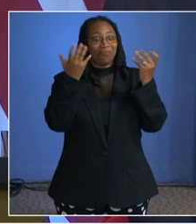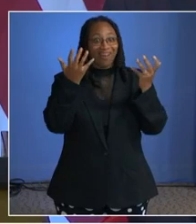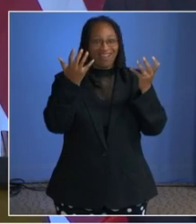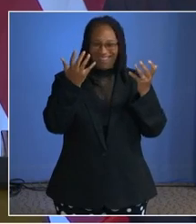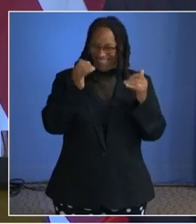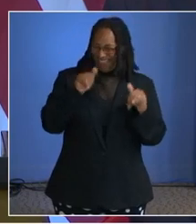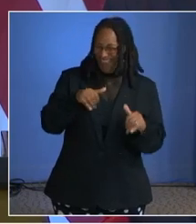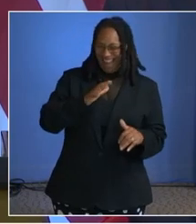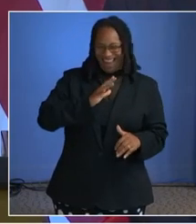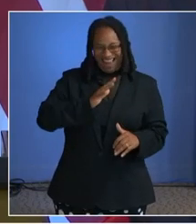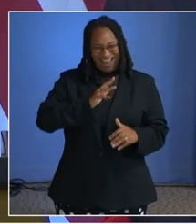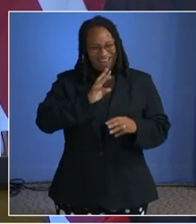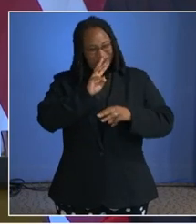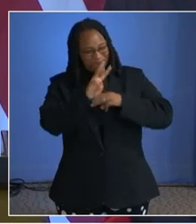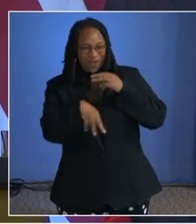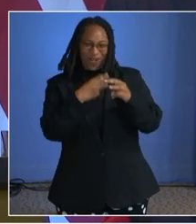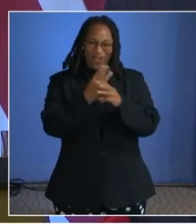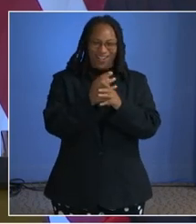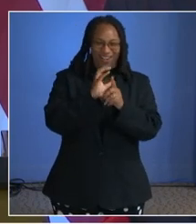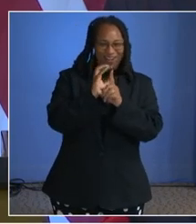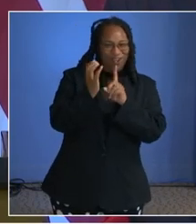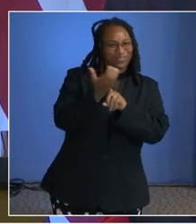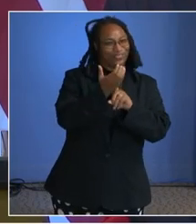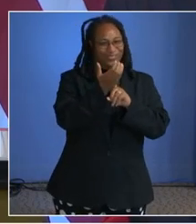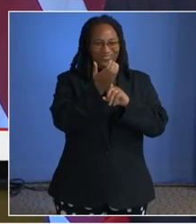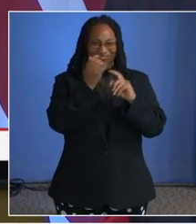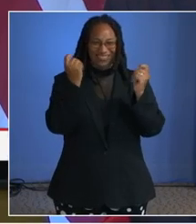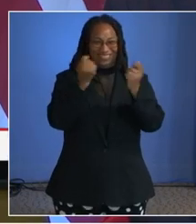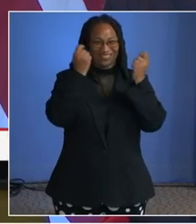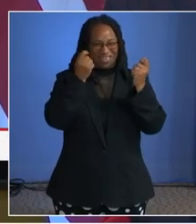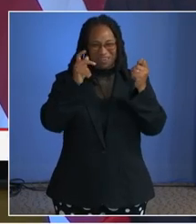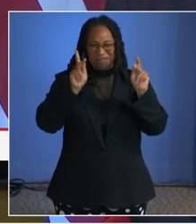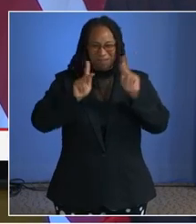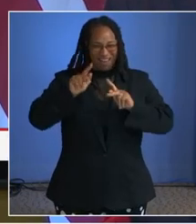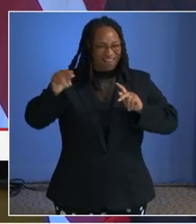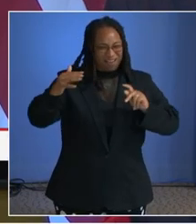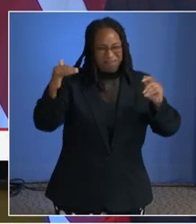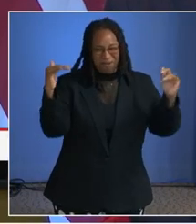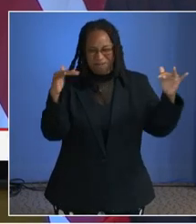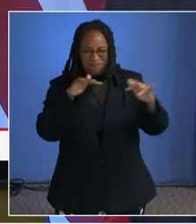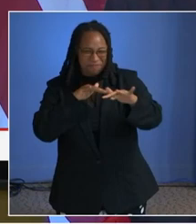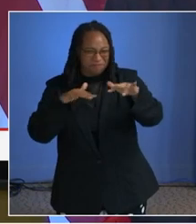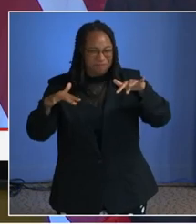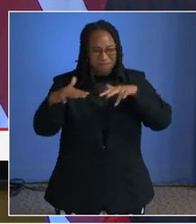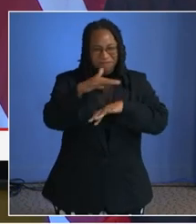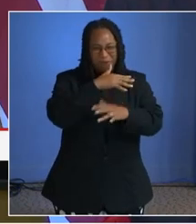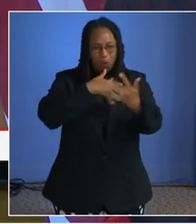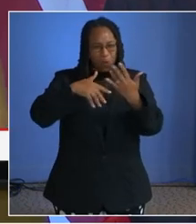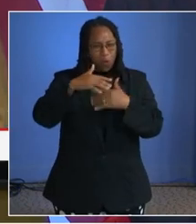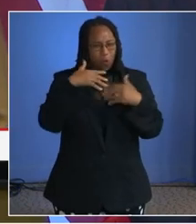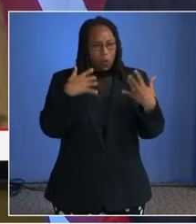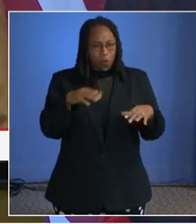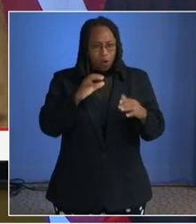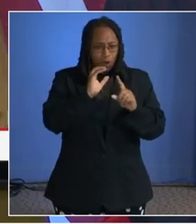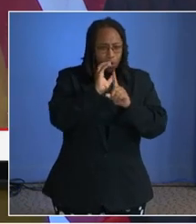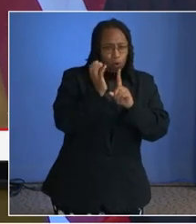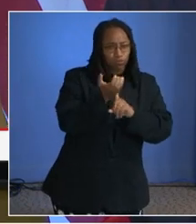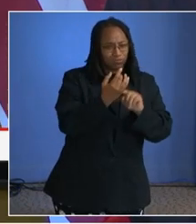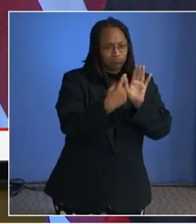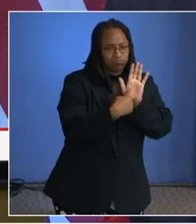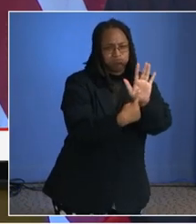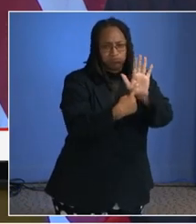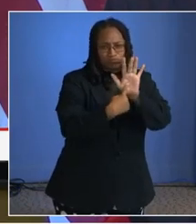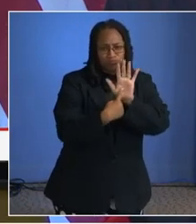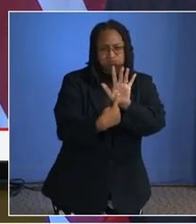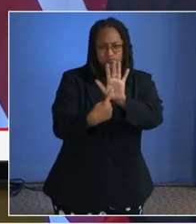and well-attended and impactful, culturally impactful events across all 8 wards.